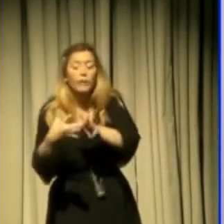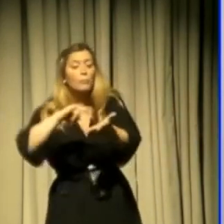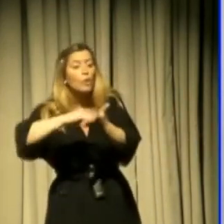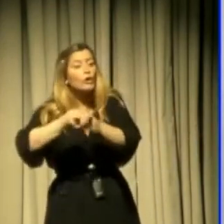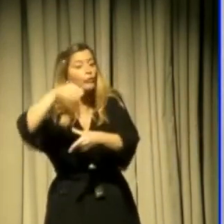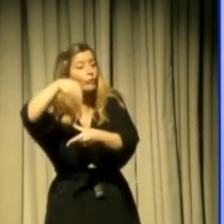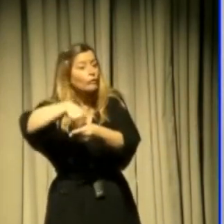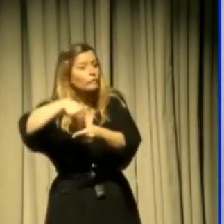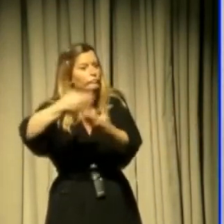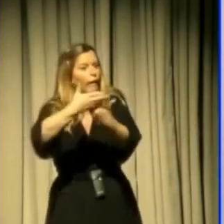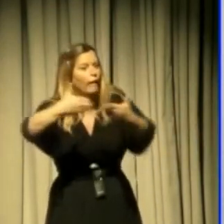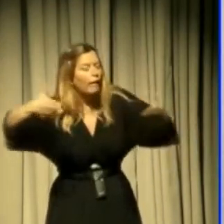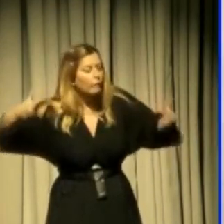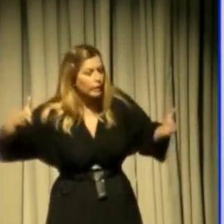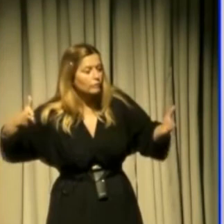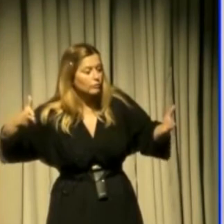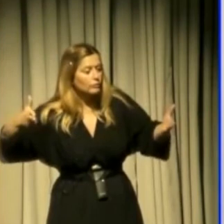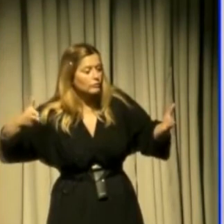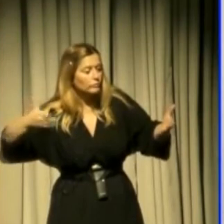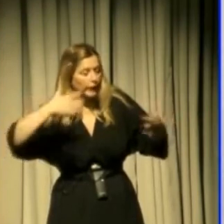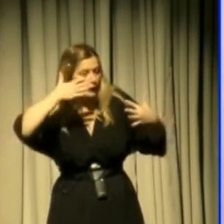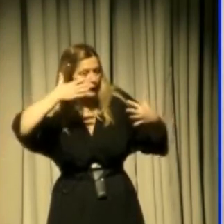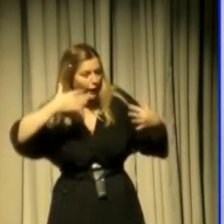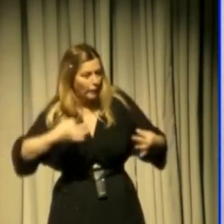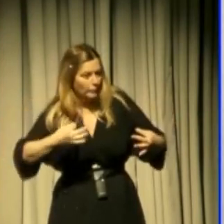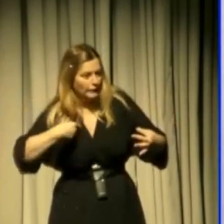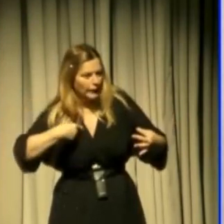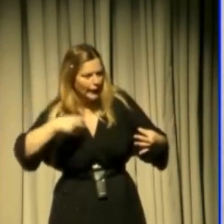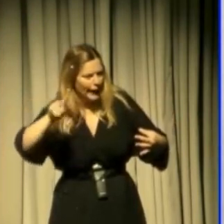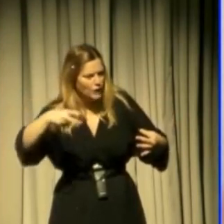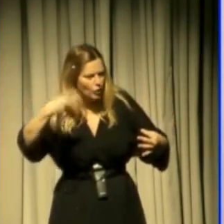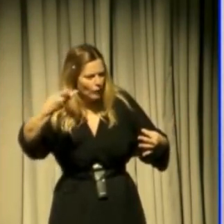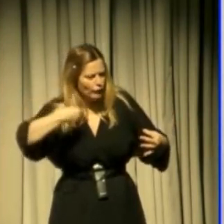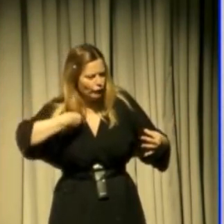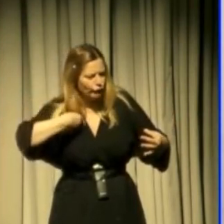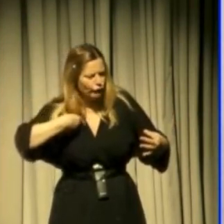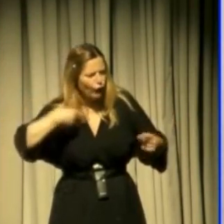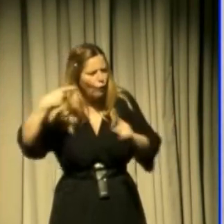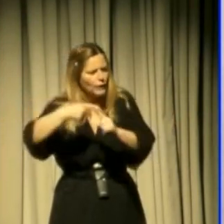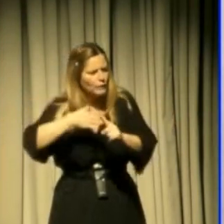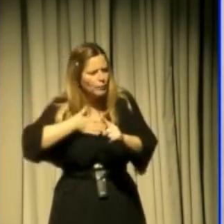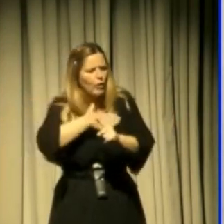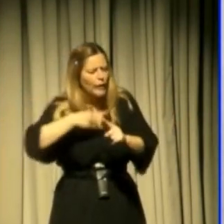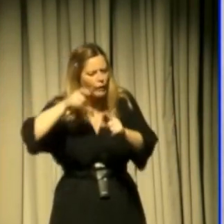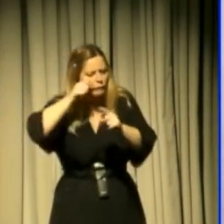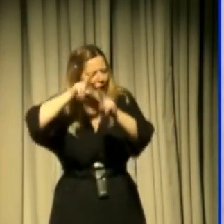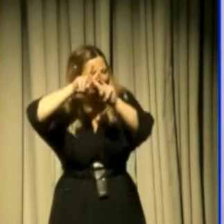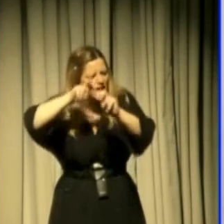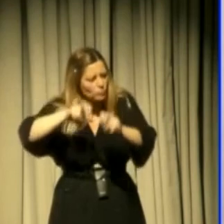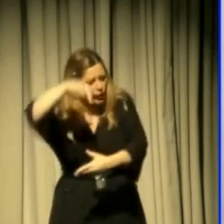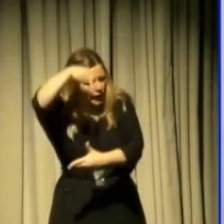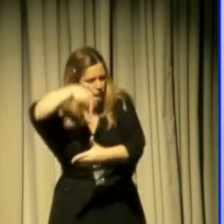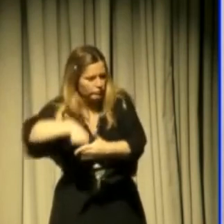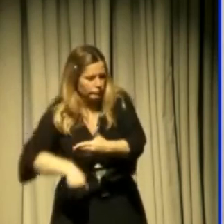really want to explore innovation and also don't have to give a lot of certainty on, if the innovation will come